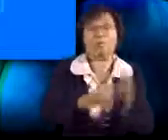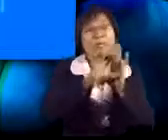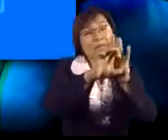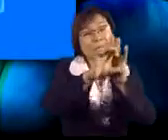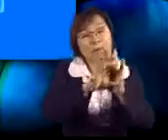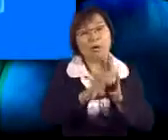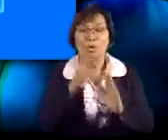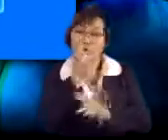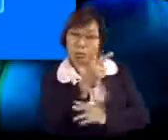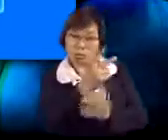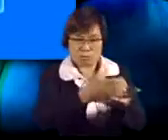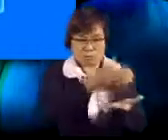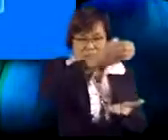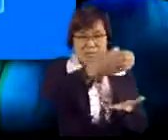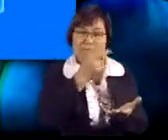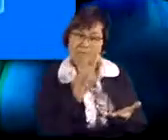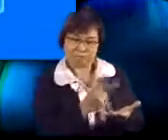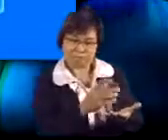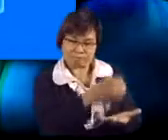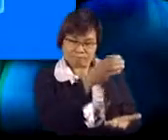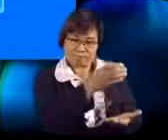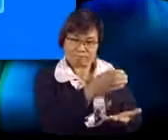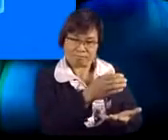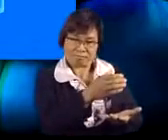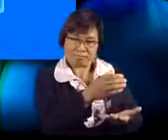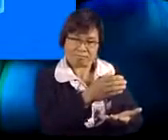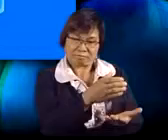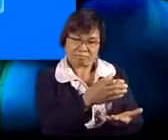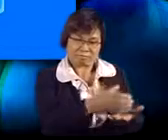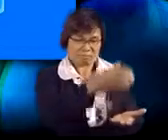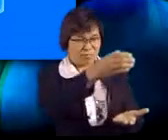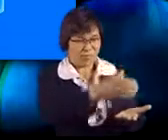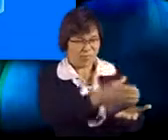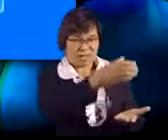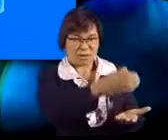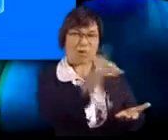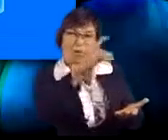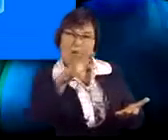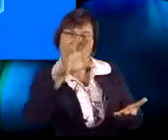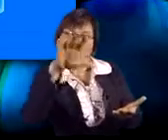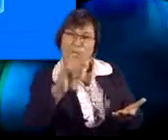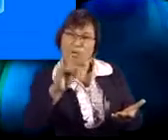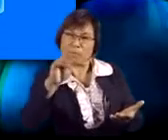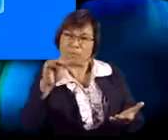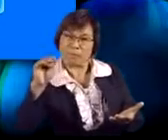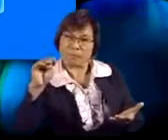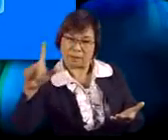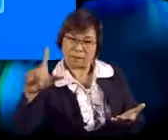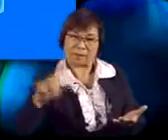example, look at this beaker. The capacity of this beaker is 150